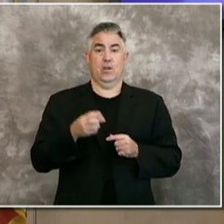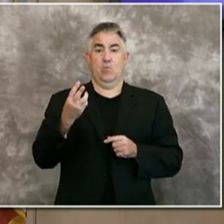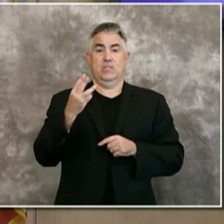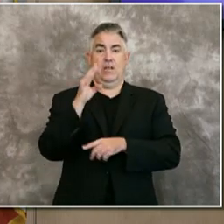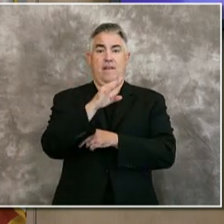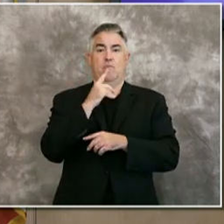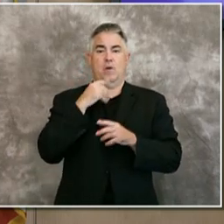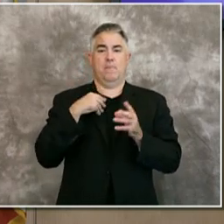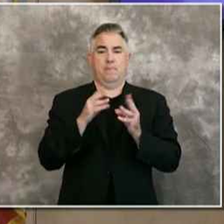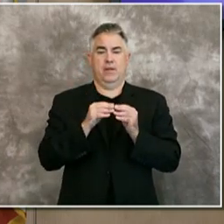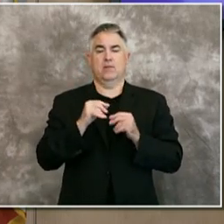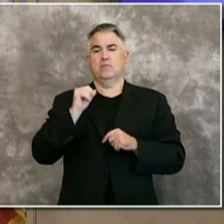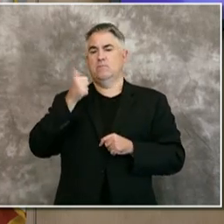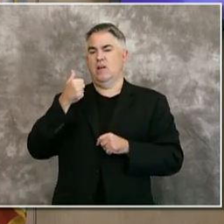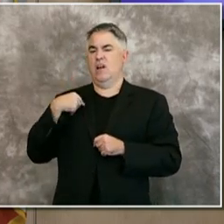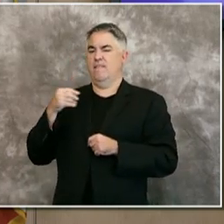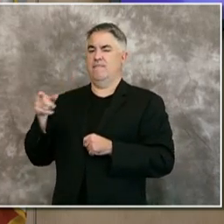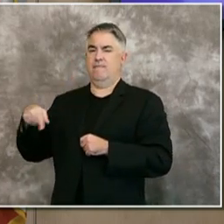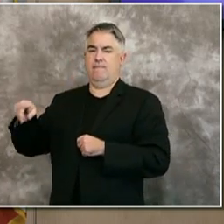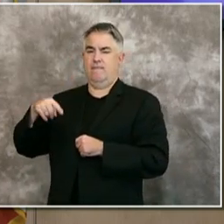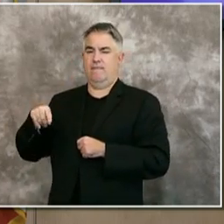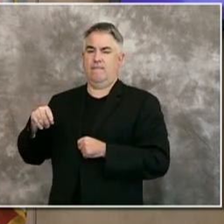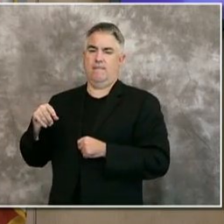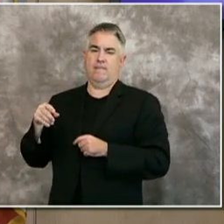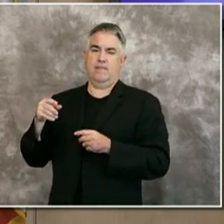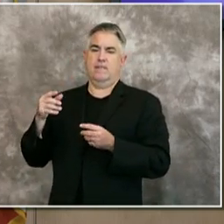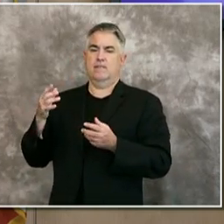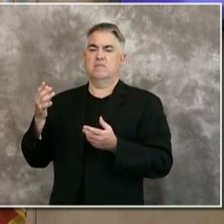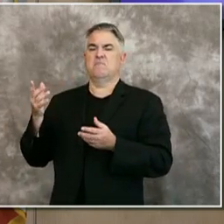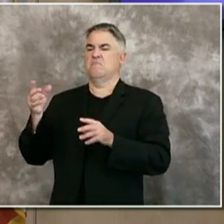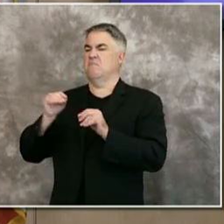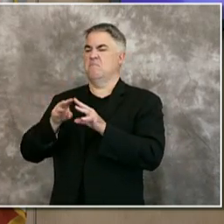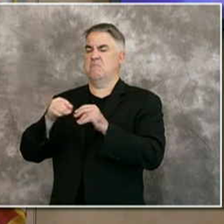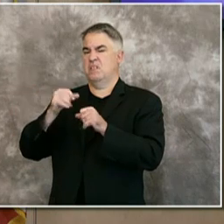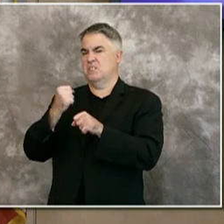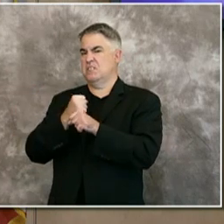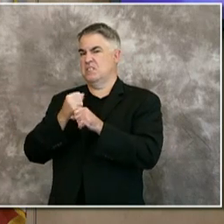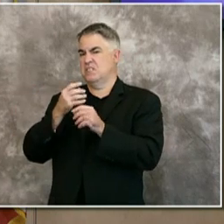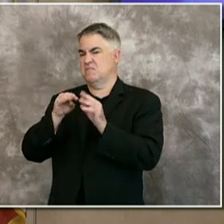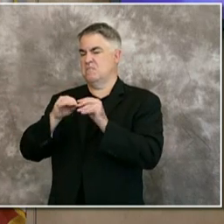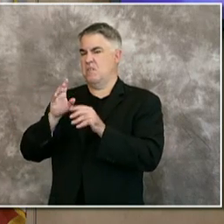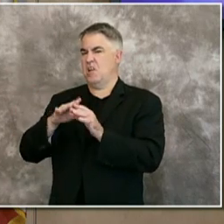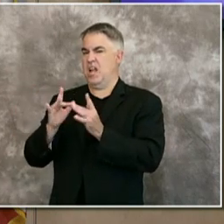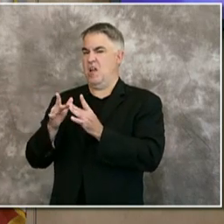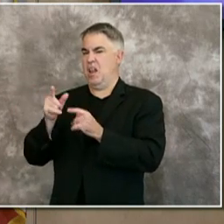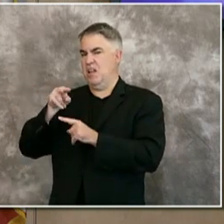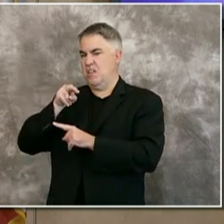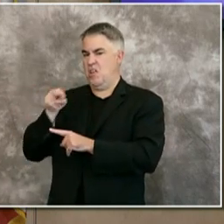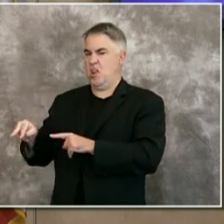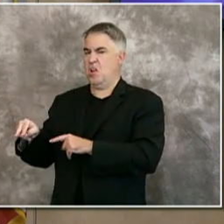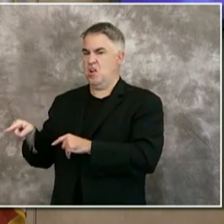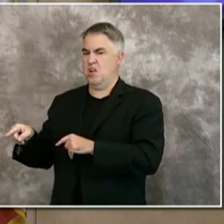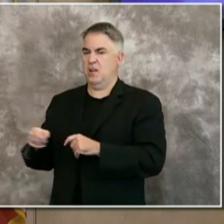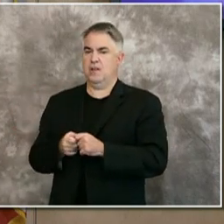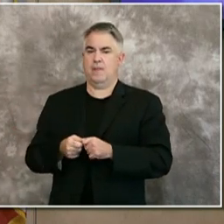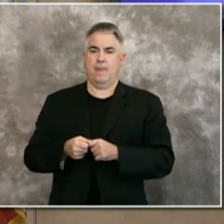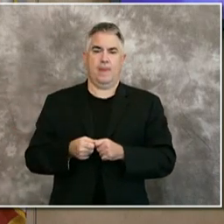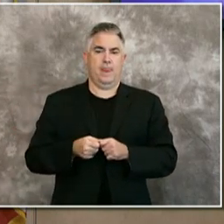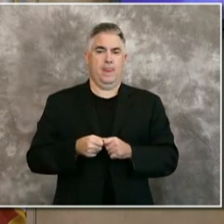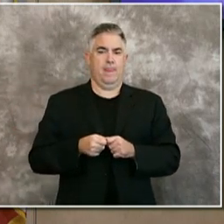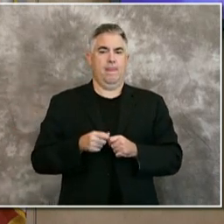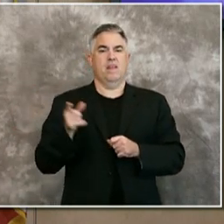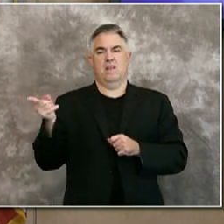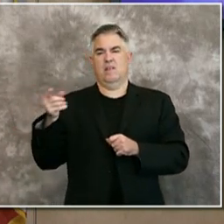a comprehensive update on the coronavirus at our Board of Supervisors meeting. The meeting starts at 9 a.m. For